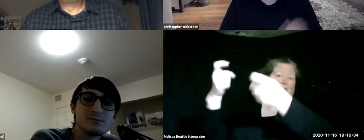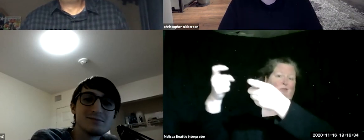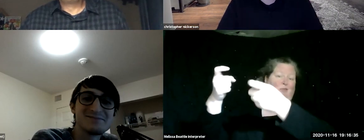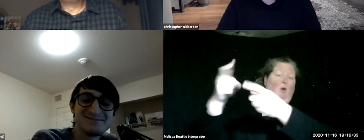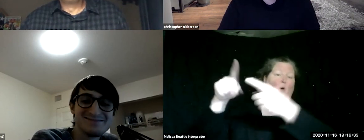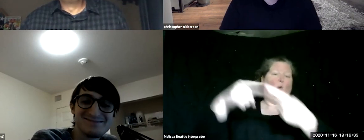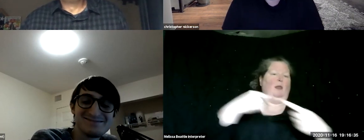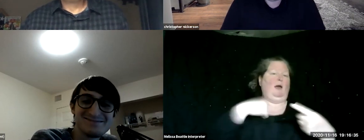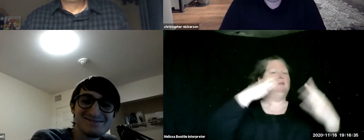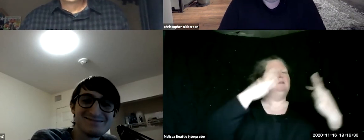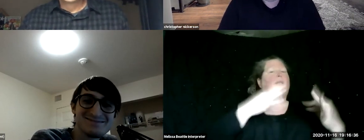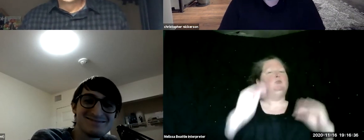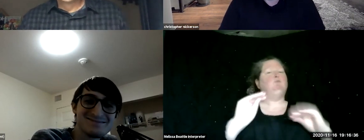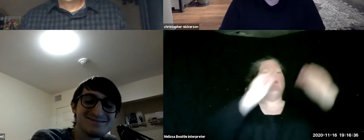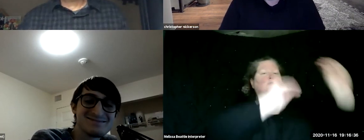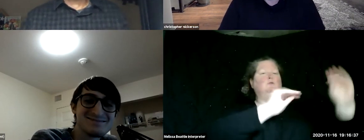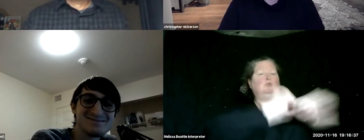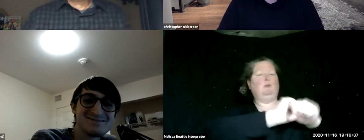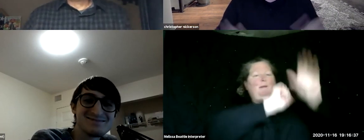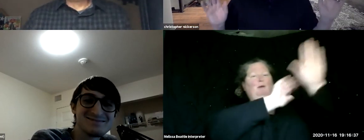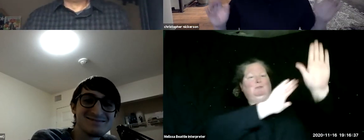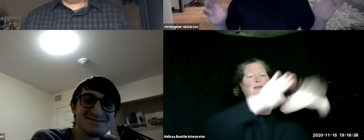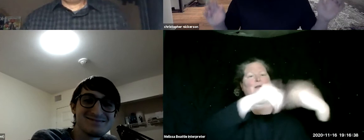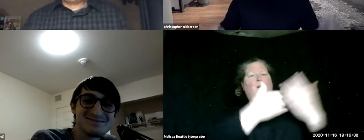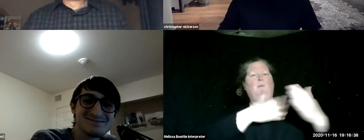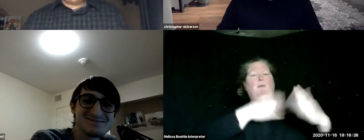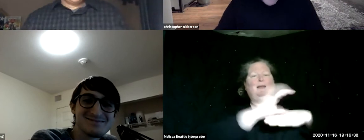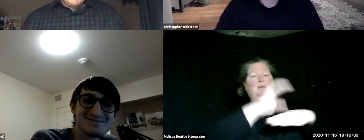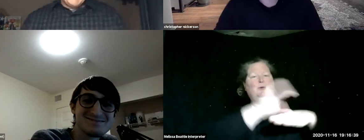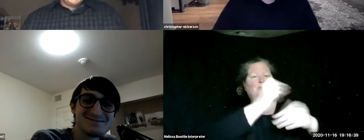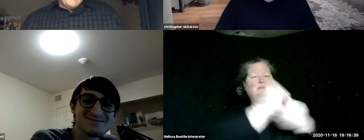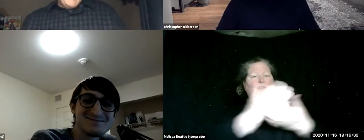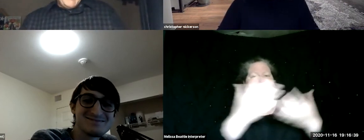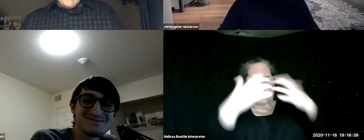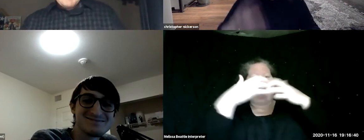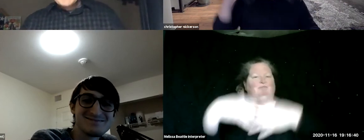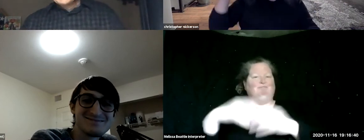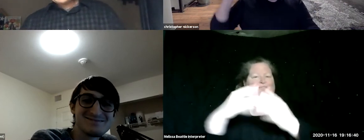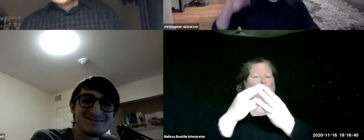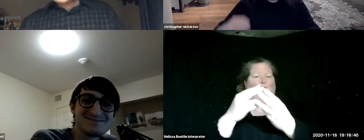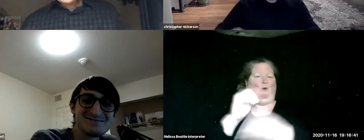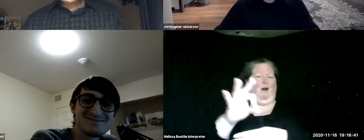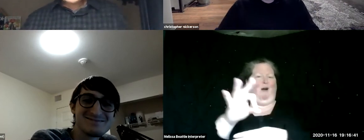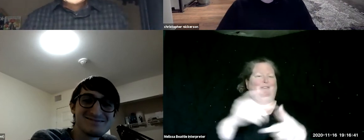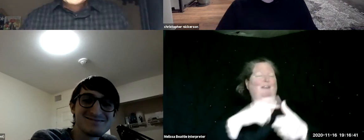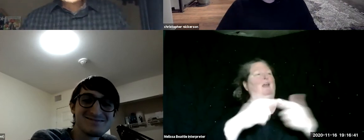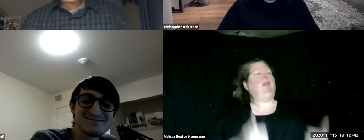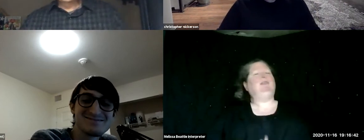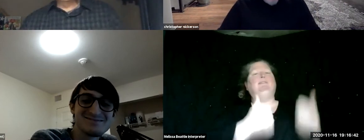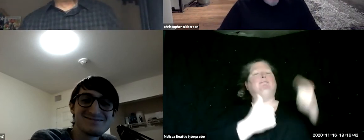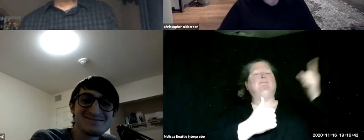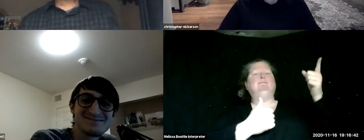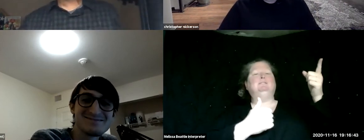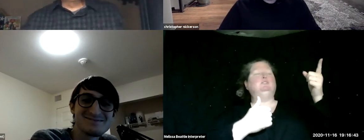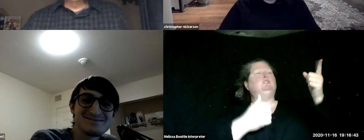mountains and turn off all my computers and live by the fireplace and be like, I'm too scared of the world. I'm out.